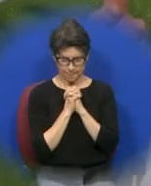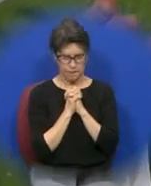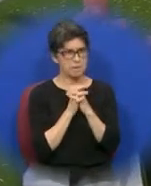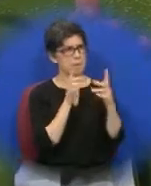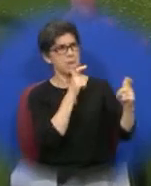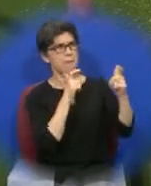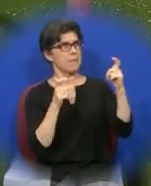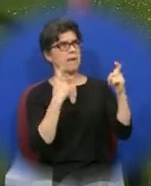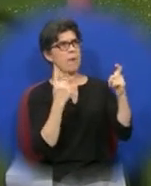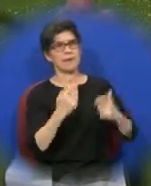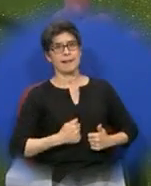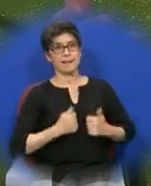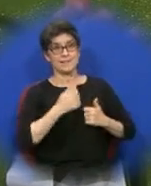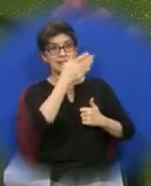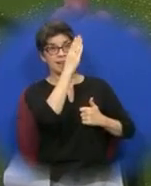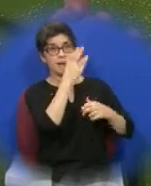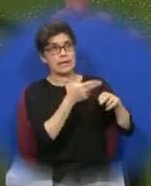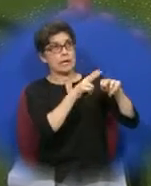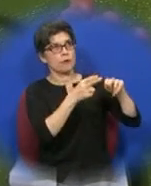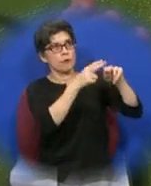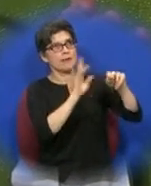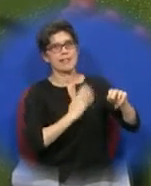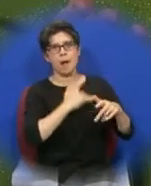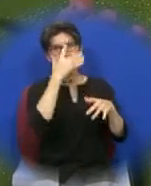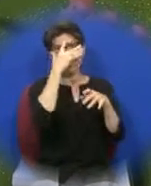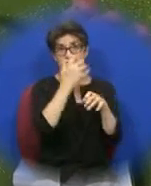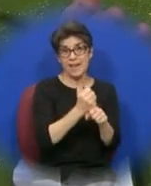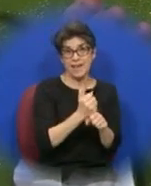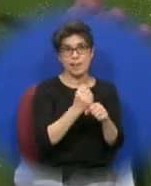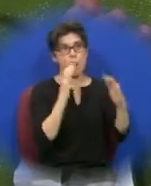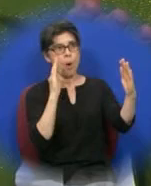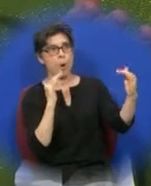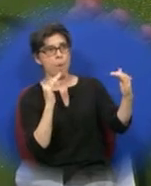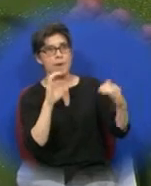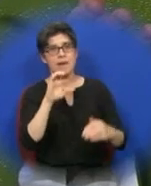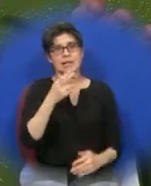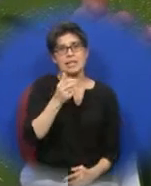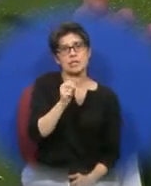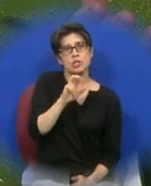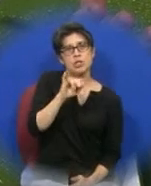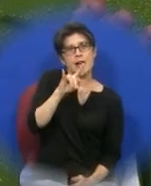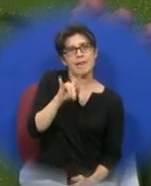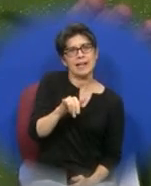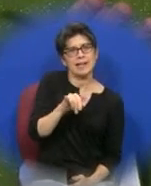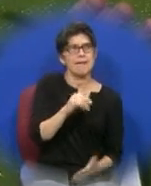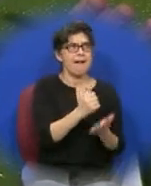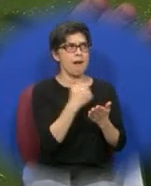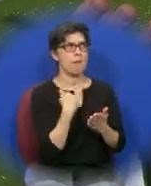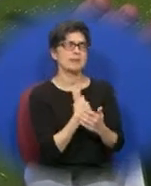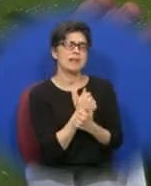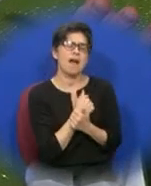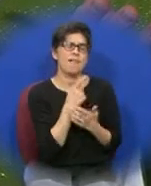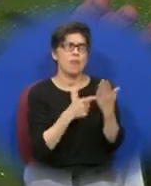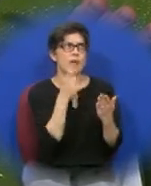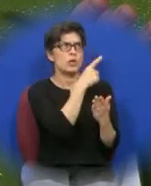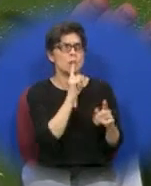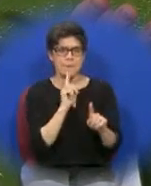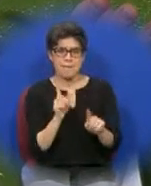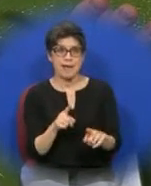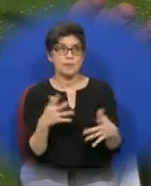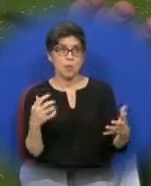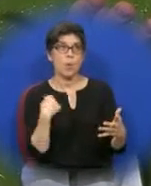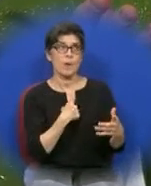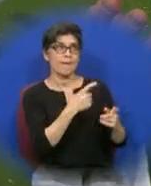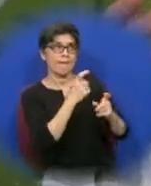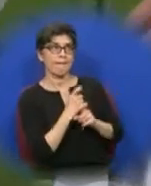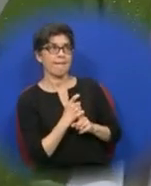Almighty ever-living God, increase our faith, hope, and charity, and make us love what you command, so that we may merit what you